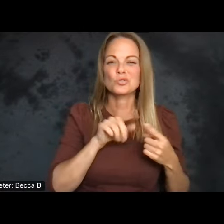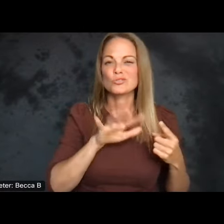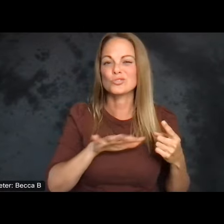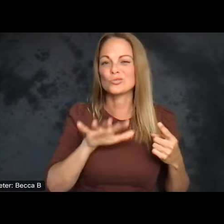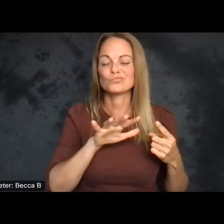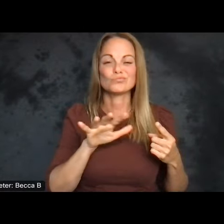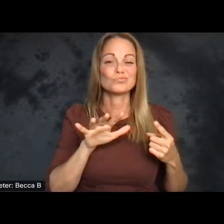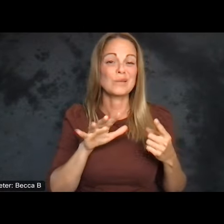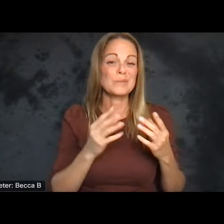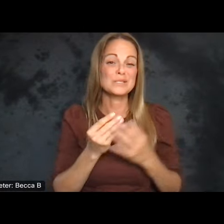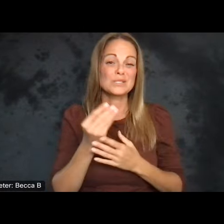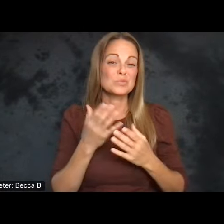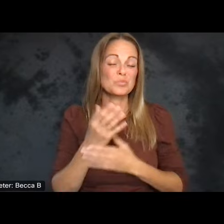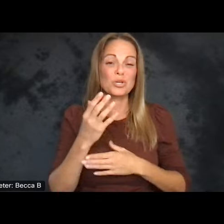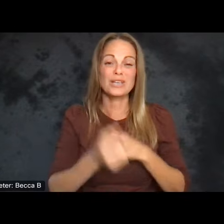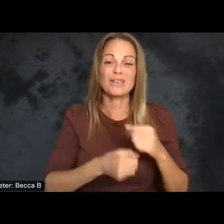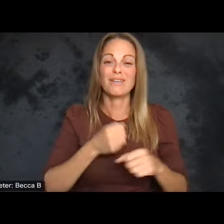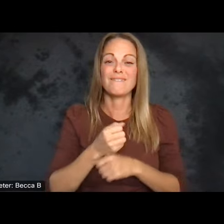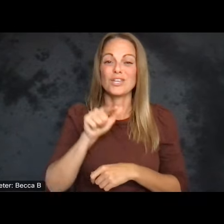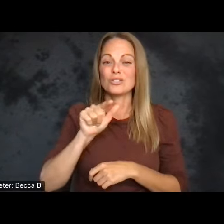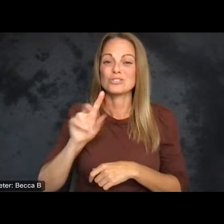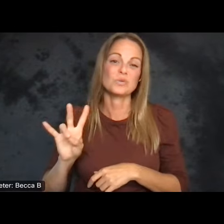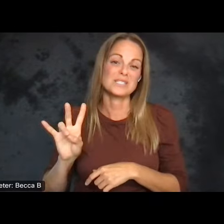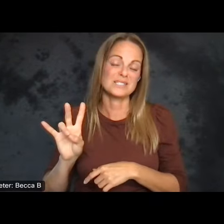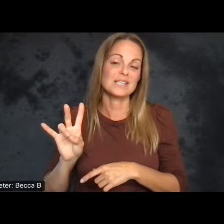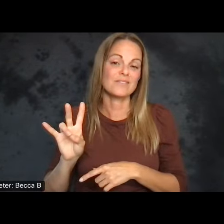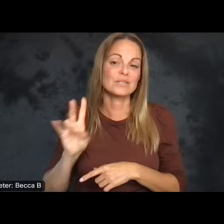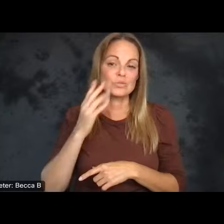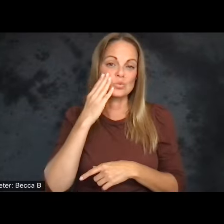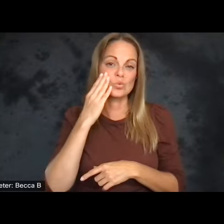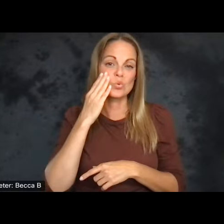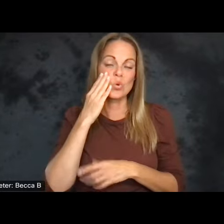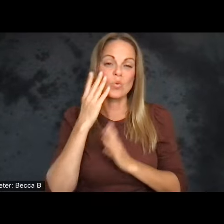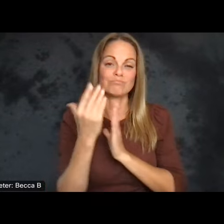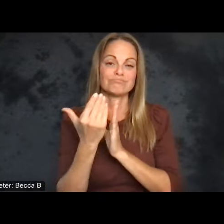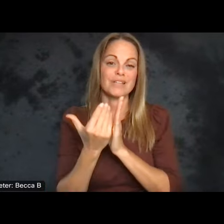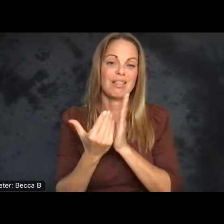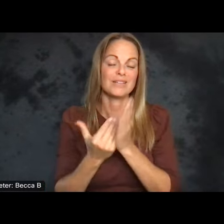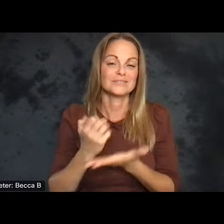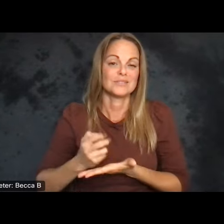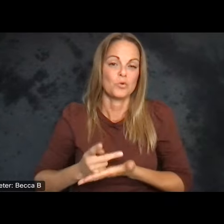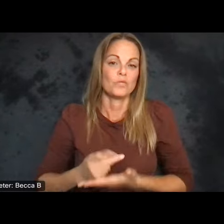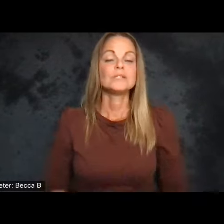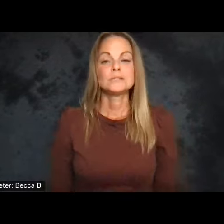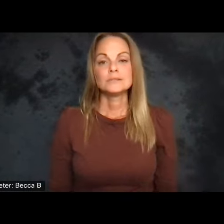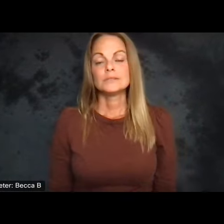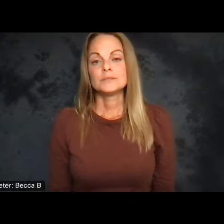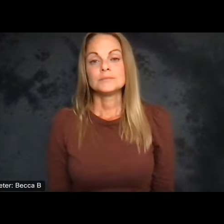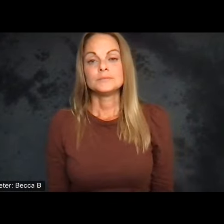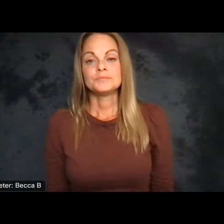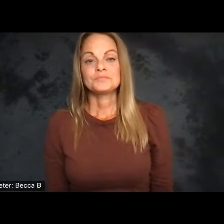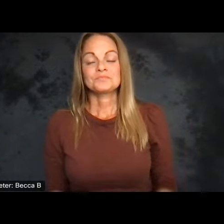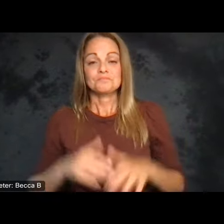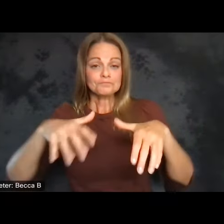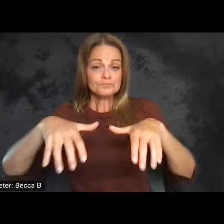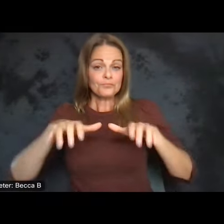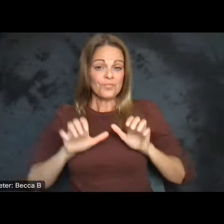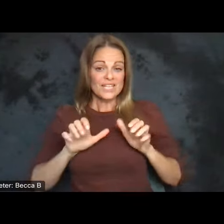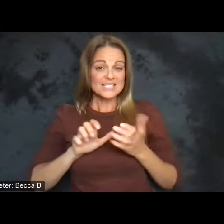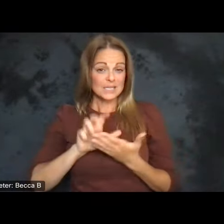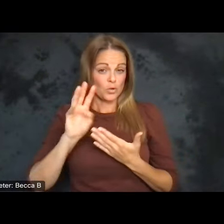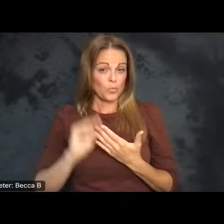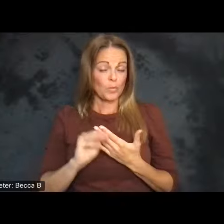of 27 would be when we would expect to hear on that list. The cemeteries program, we have